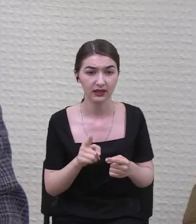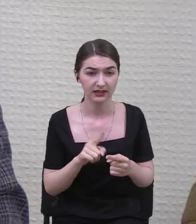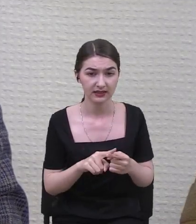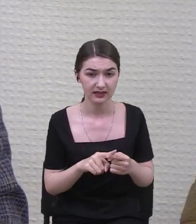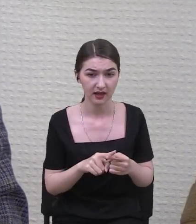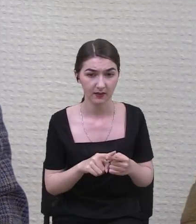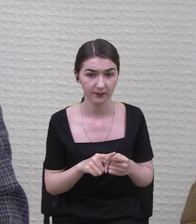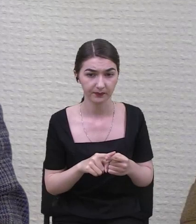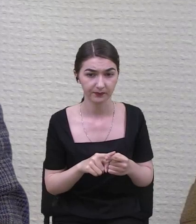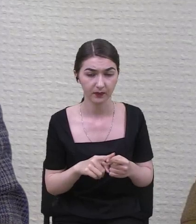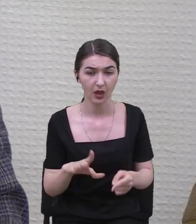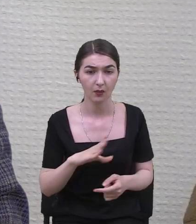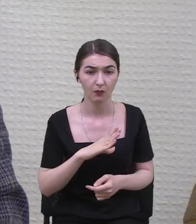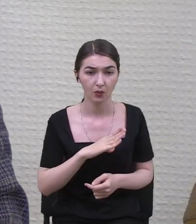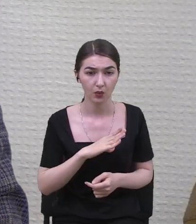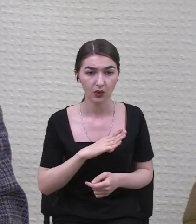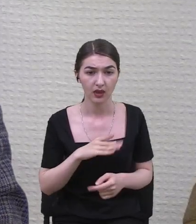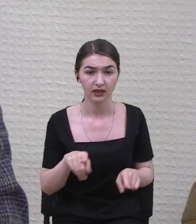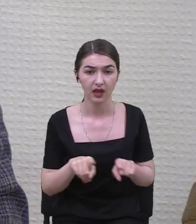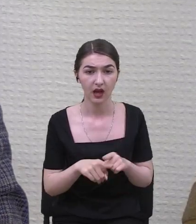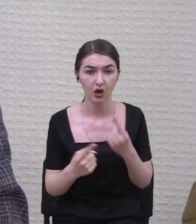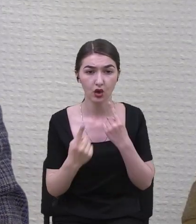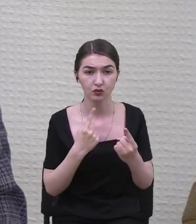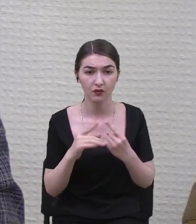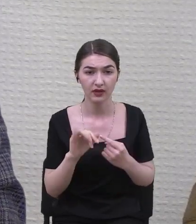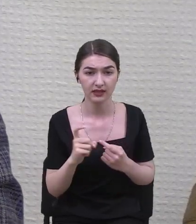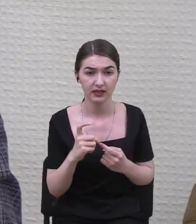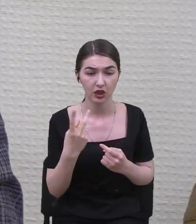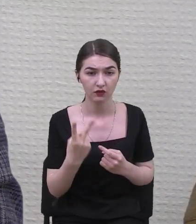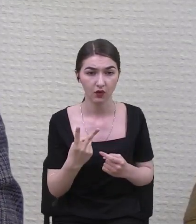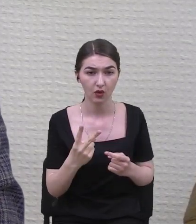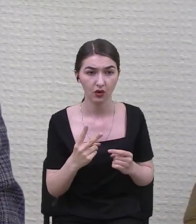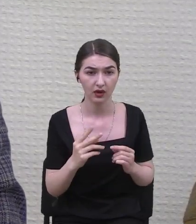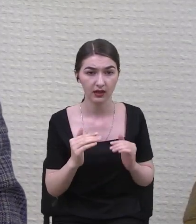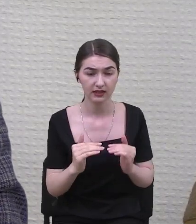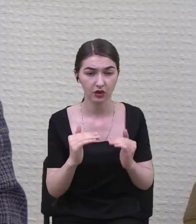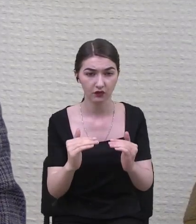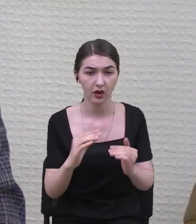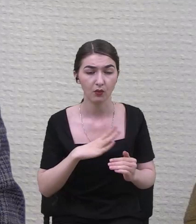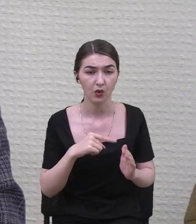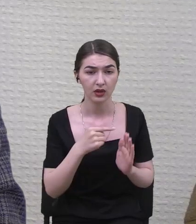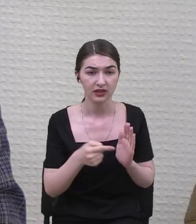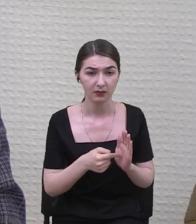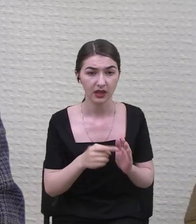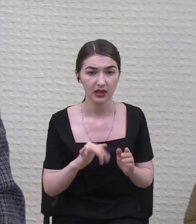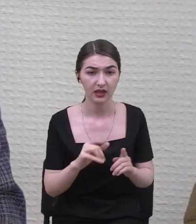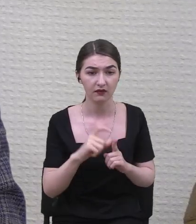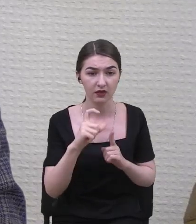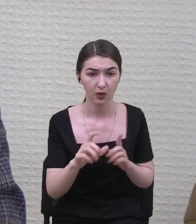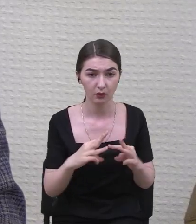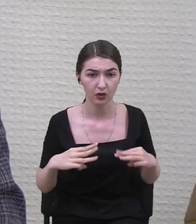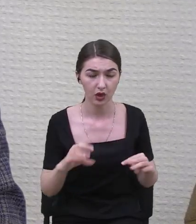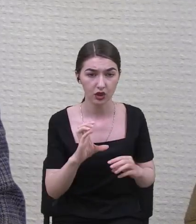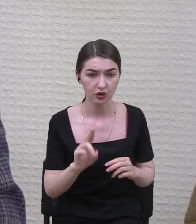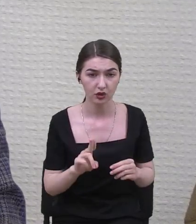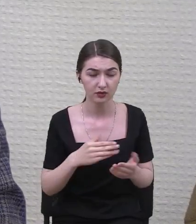we had a presentation and a Q&A from the Ministry of Social Policy, and they presented the program that the state has in providing